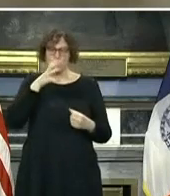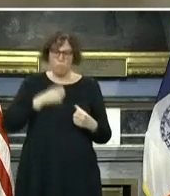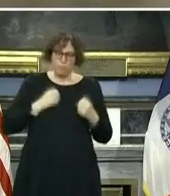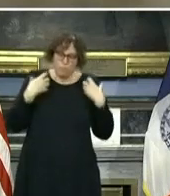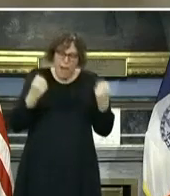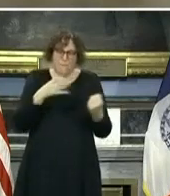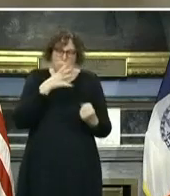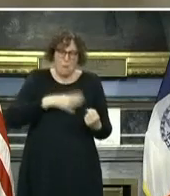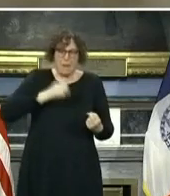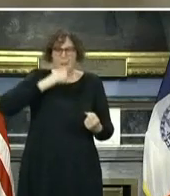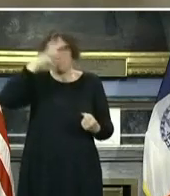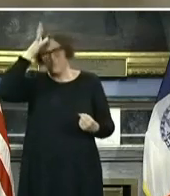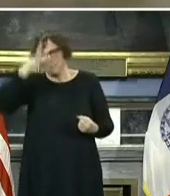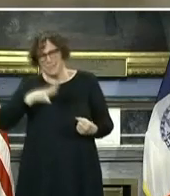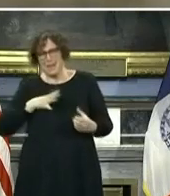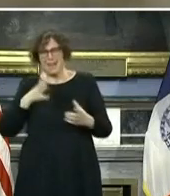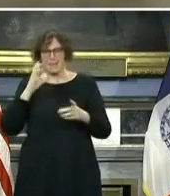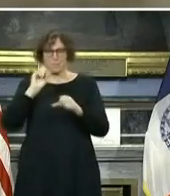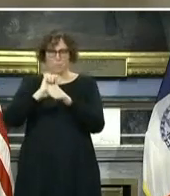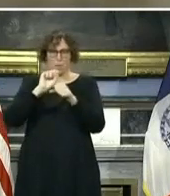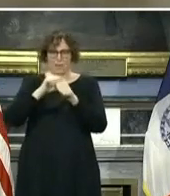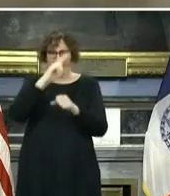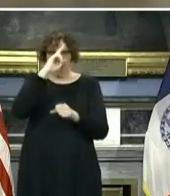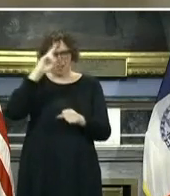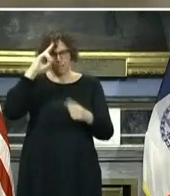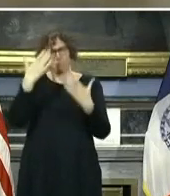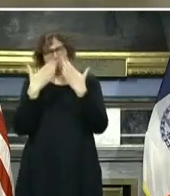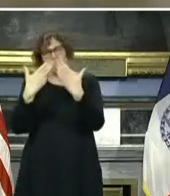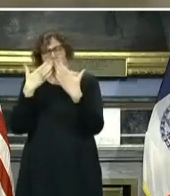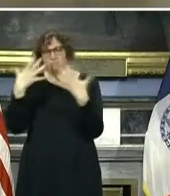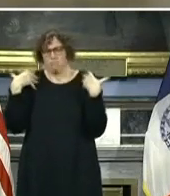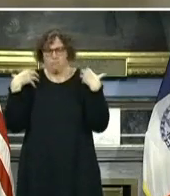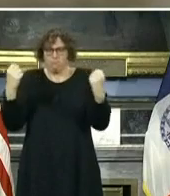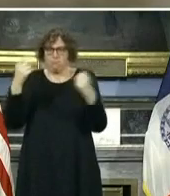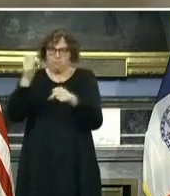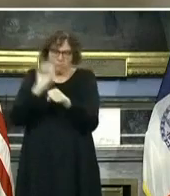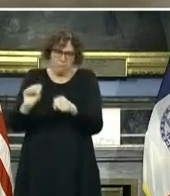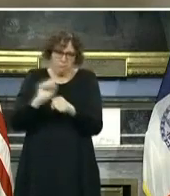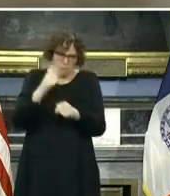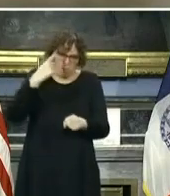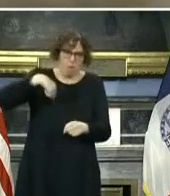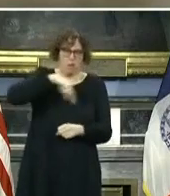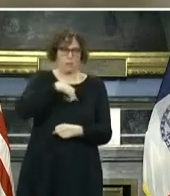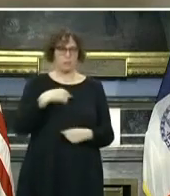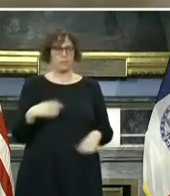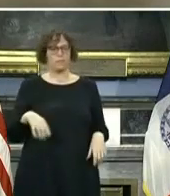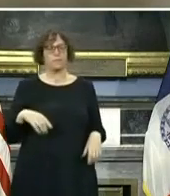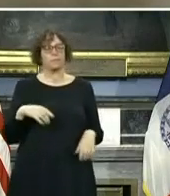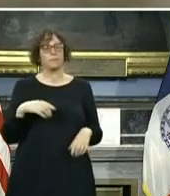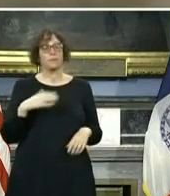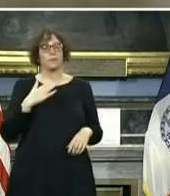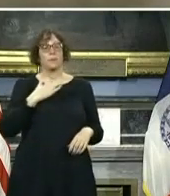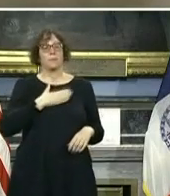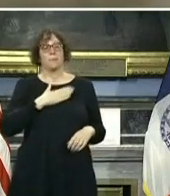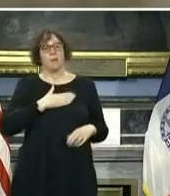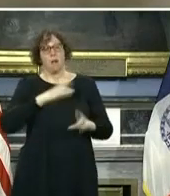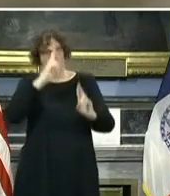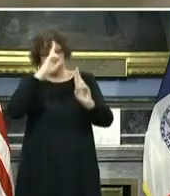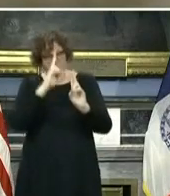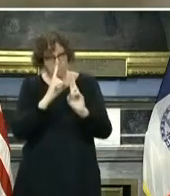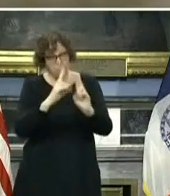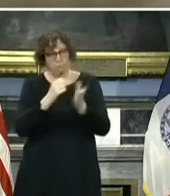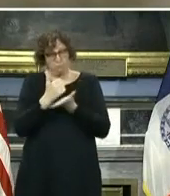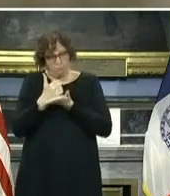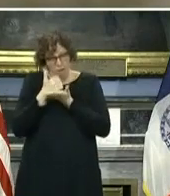all of us to work for you. It is an absolute honor to continue to get to work with my amazing team here at Cry Precision, and it is an absolute